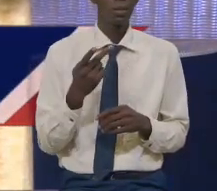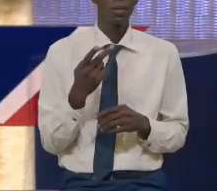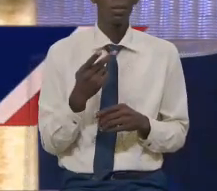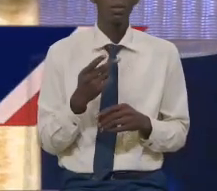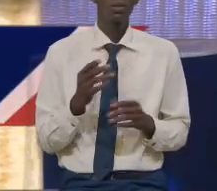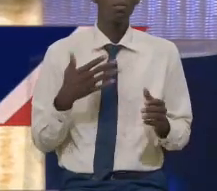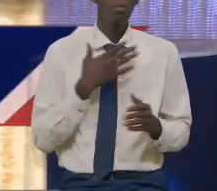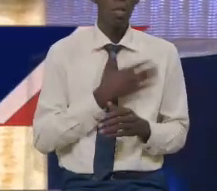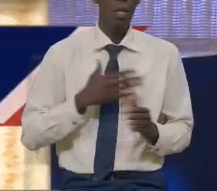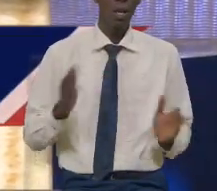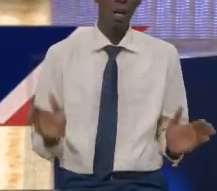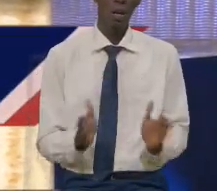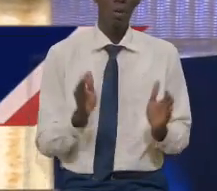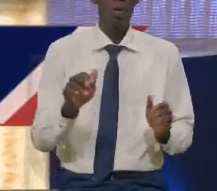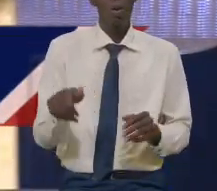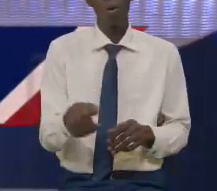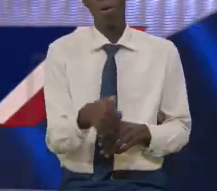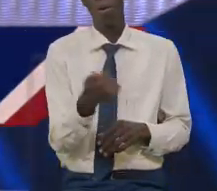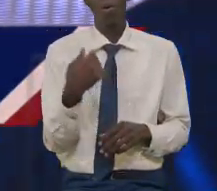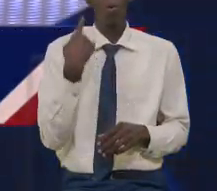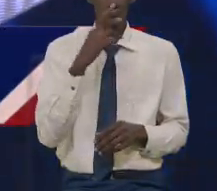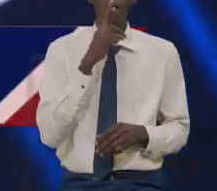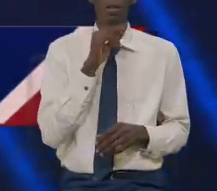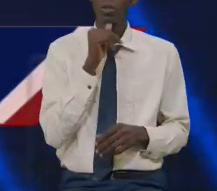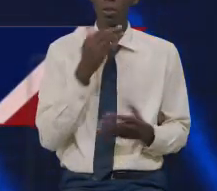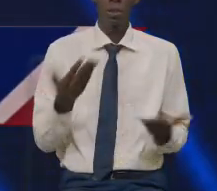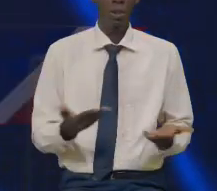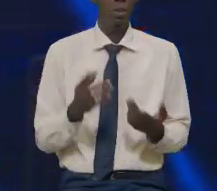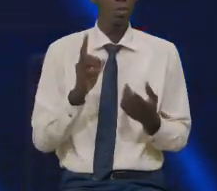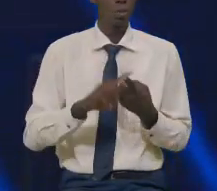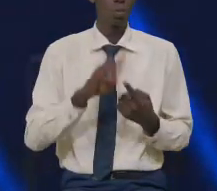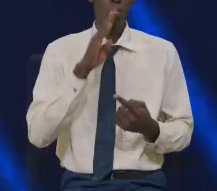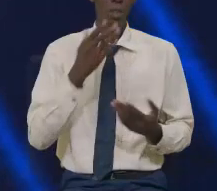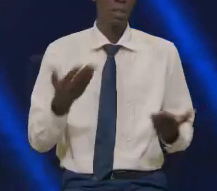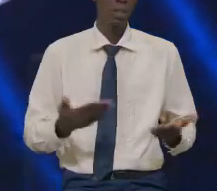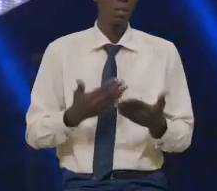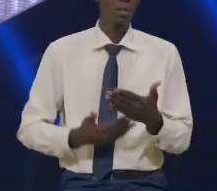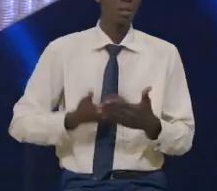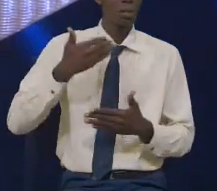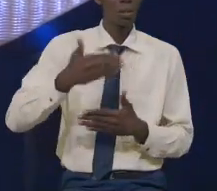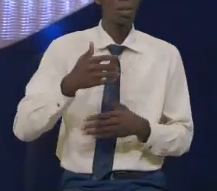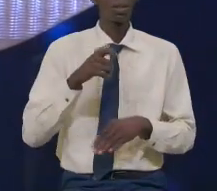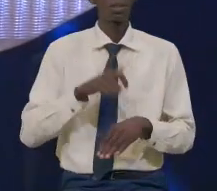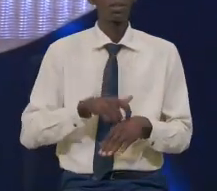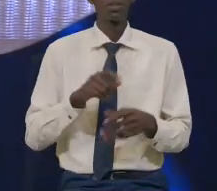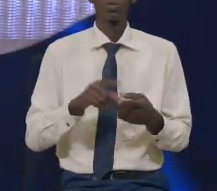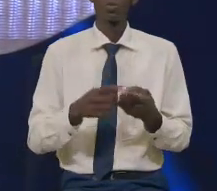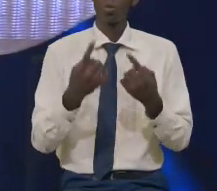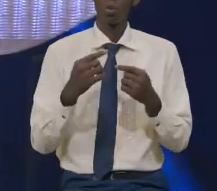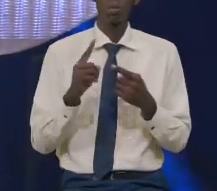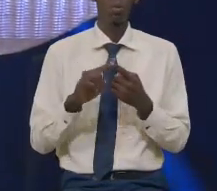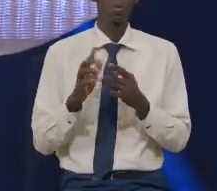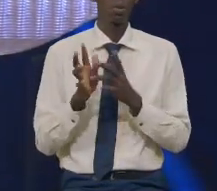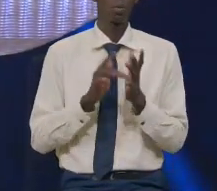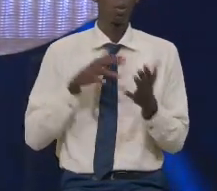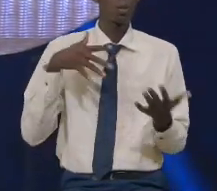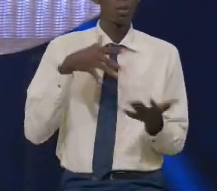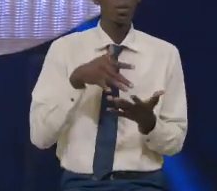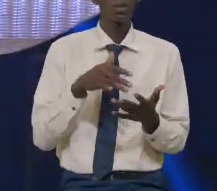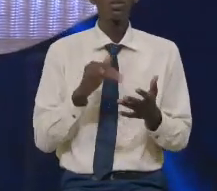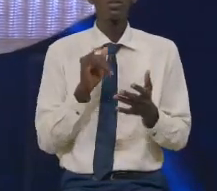encourage those who are not here, should be here, that they shall come to the Bible. So make that your contact